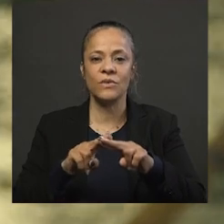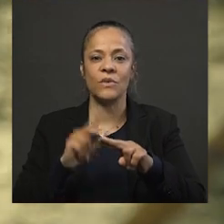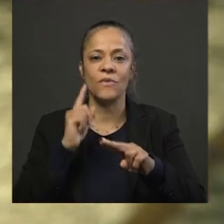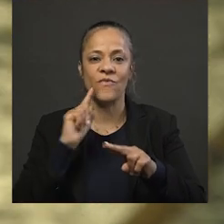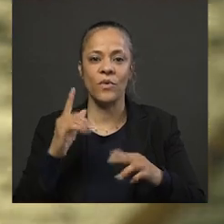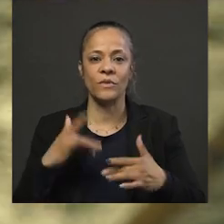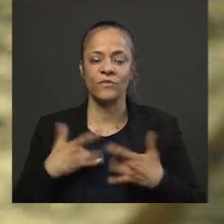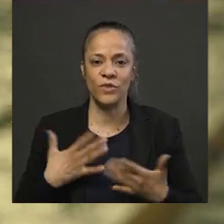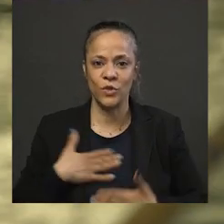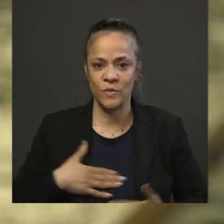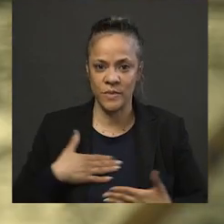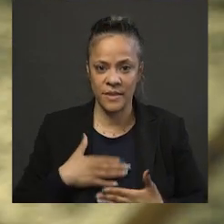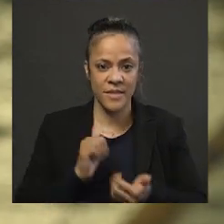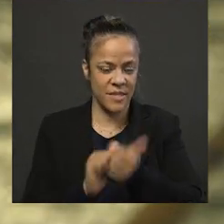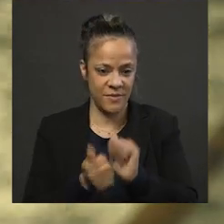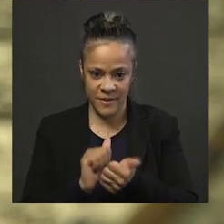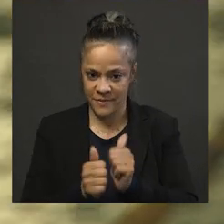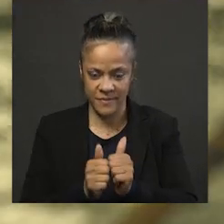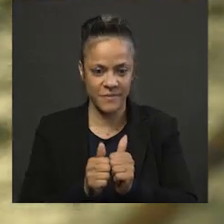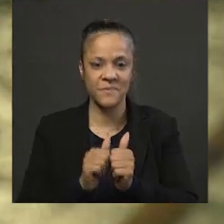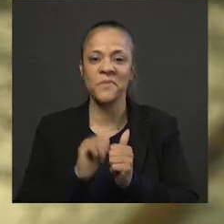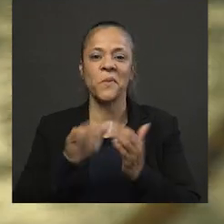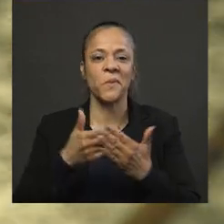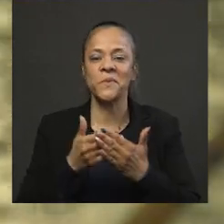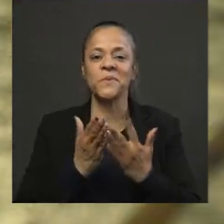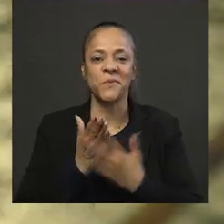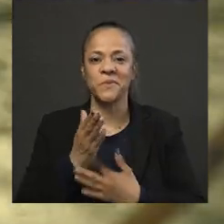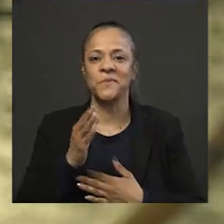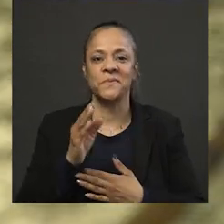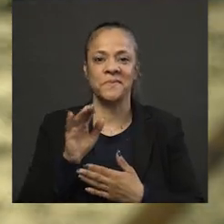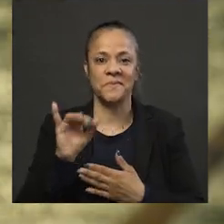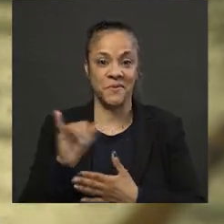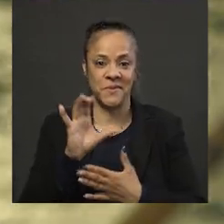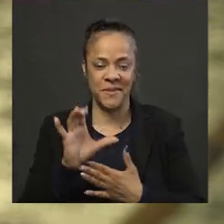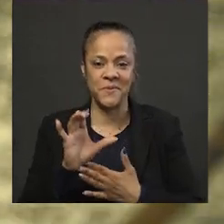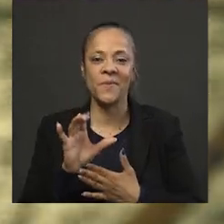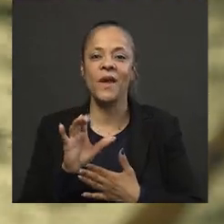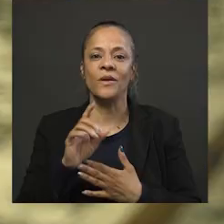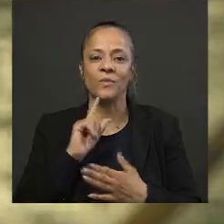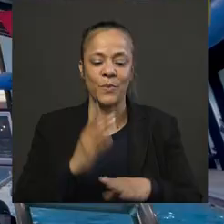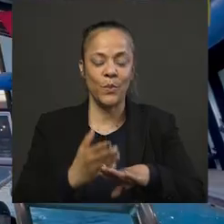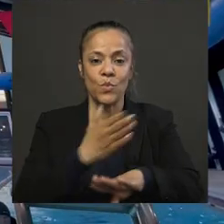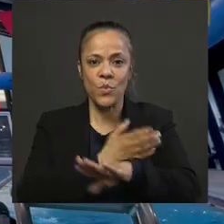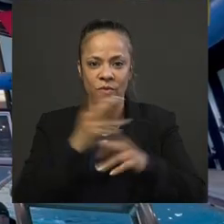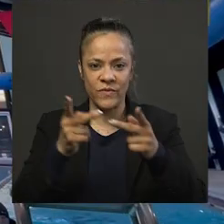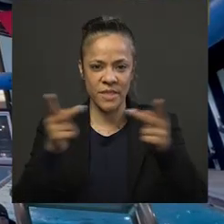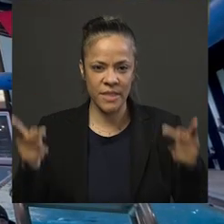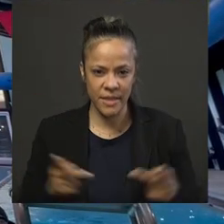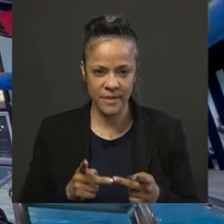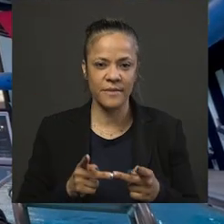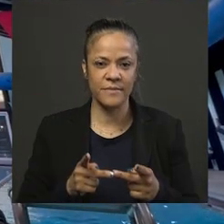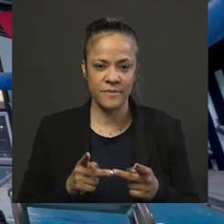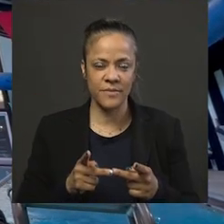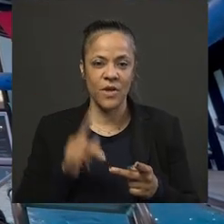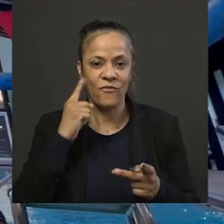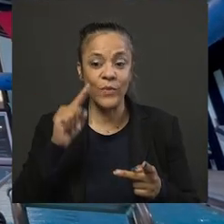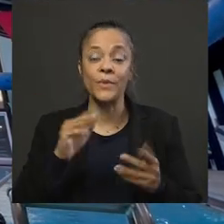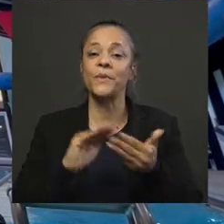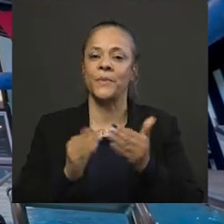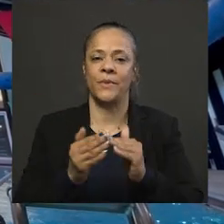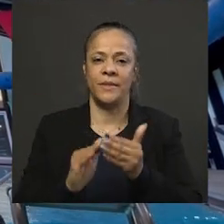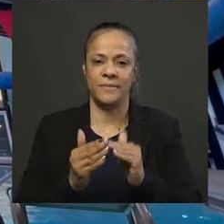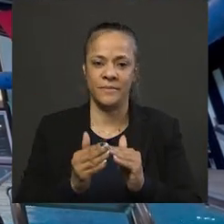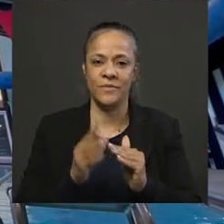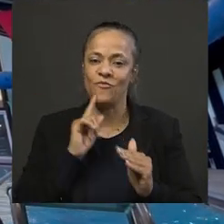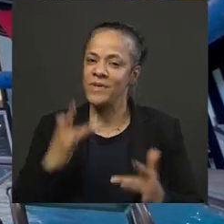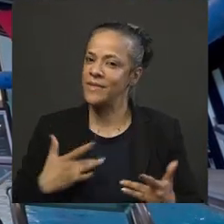in enrichment and athletic activities all across the city. We've taken great strides improving our facilities to better meet the needs of the community,